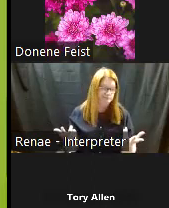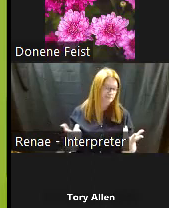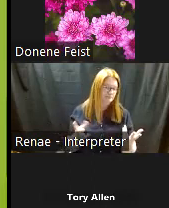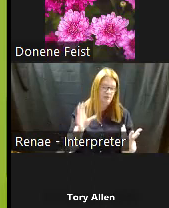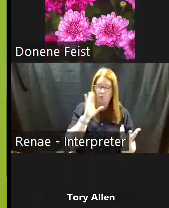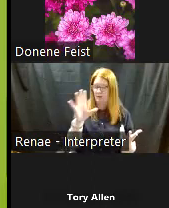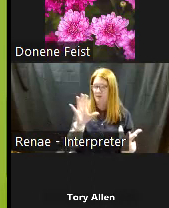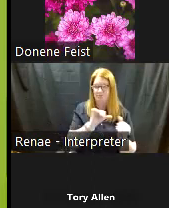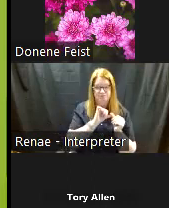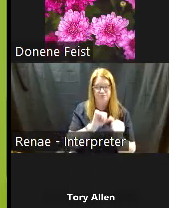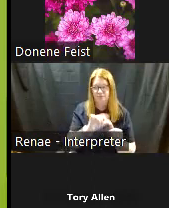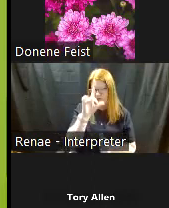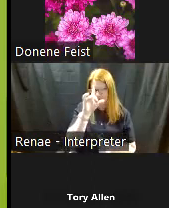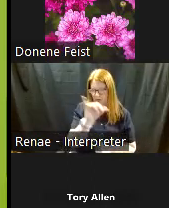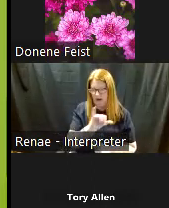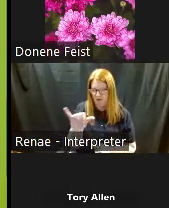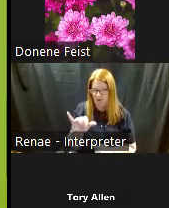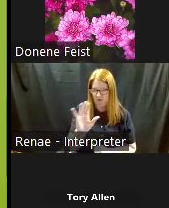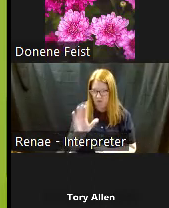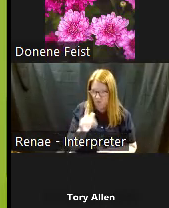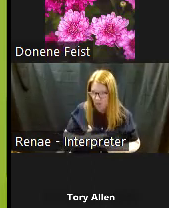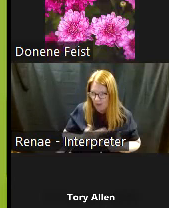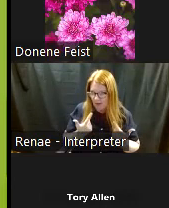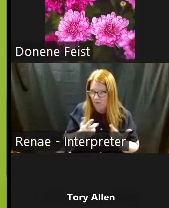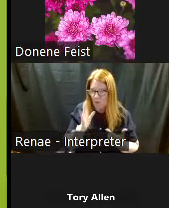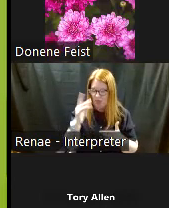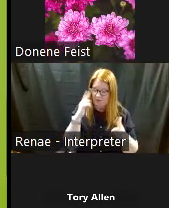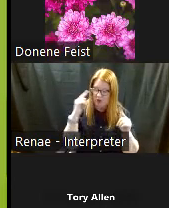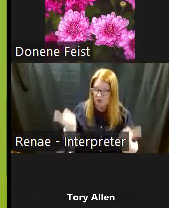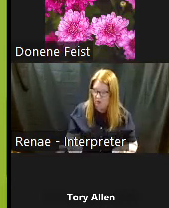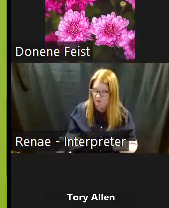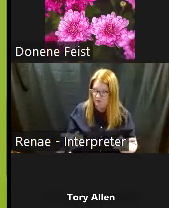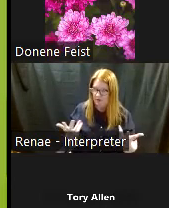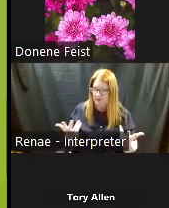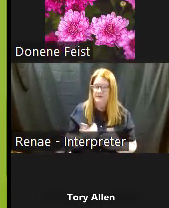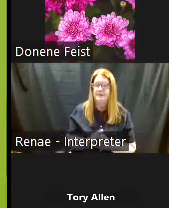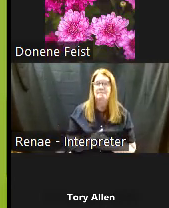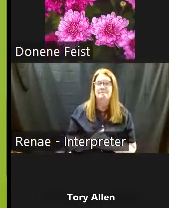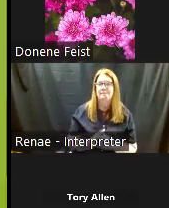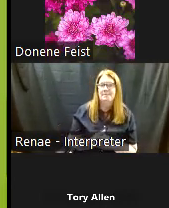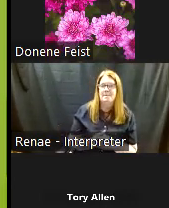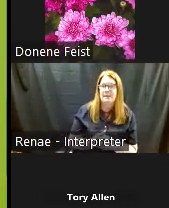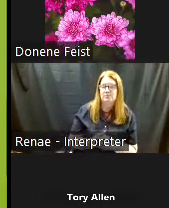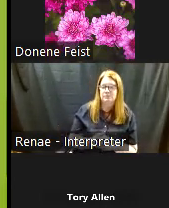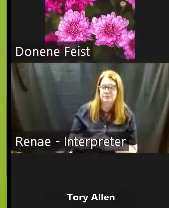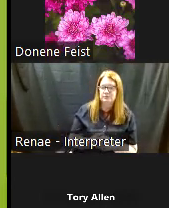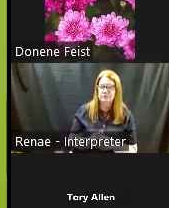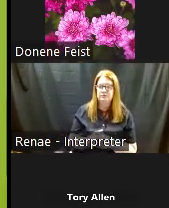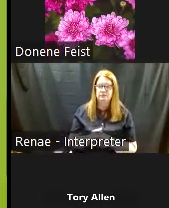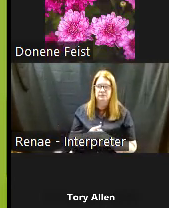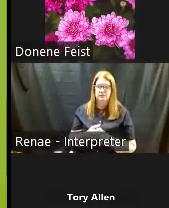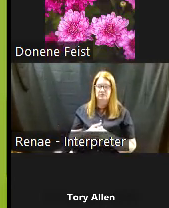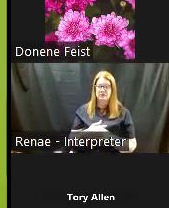rest of baby's life, the rest of your life. And we want to, when we're using